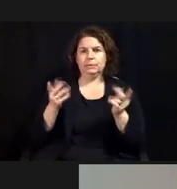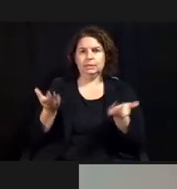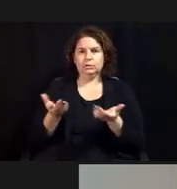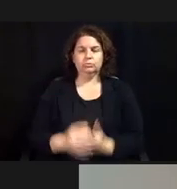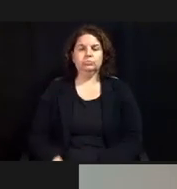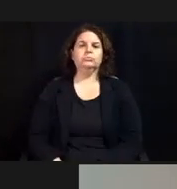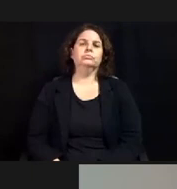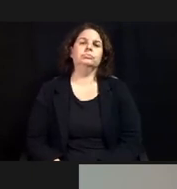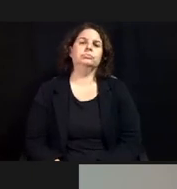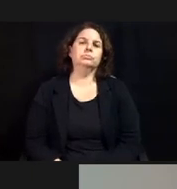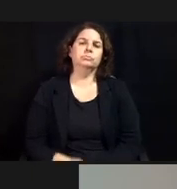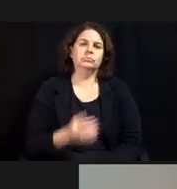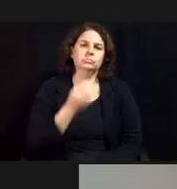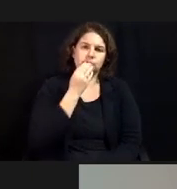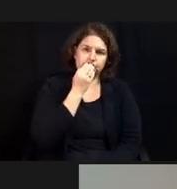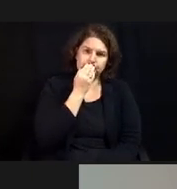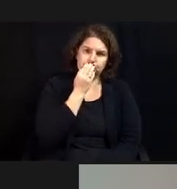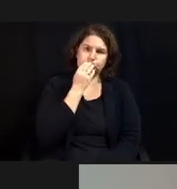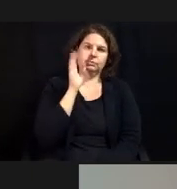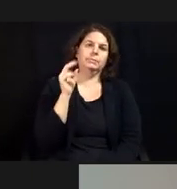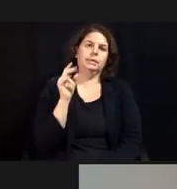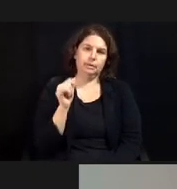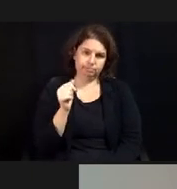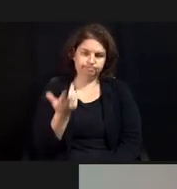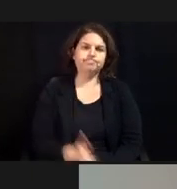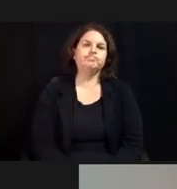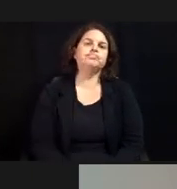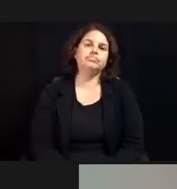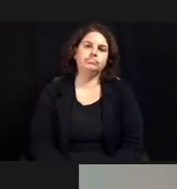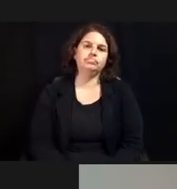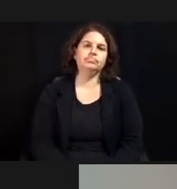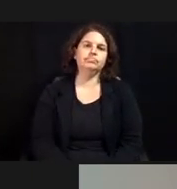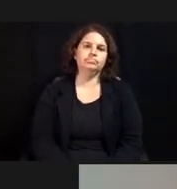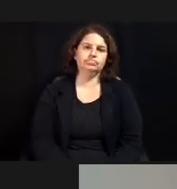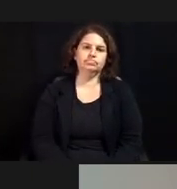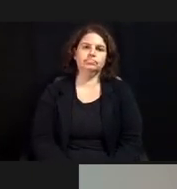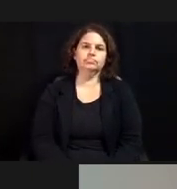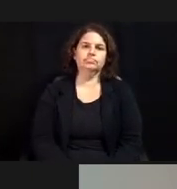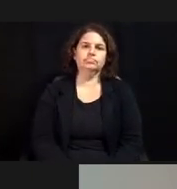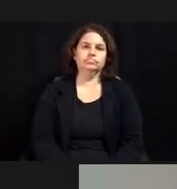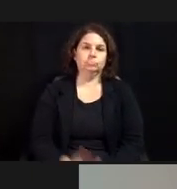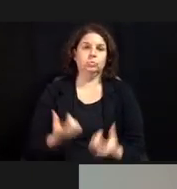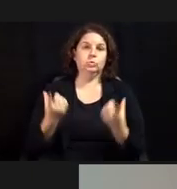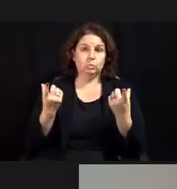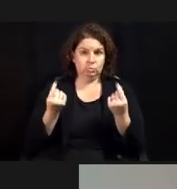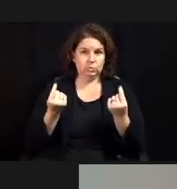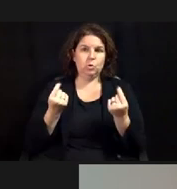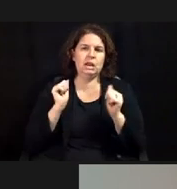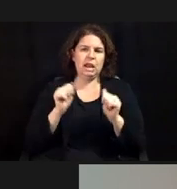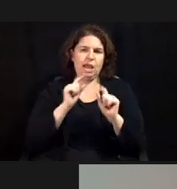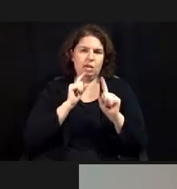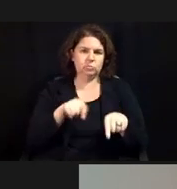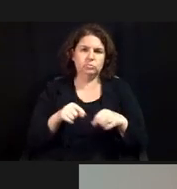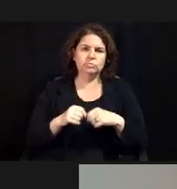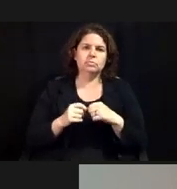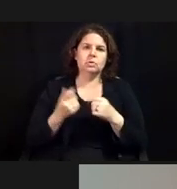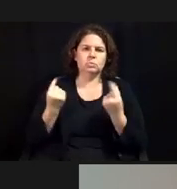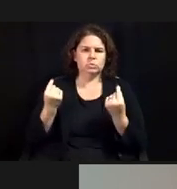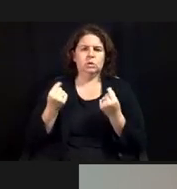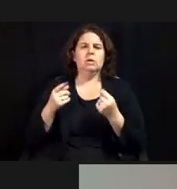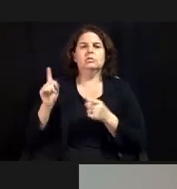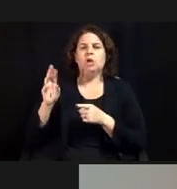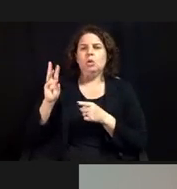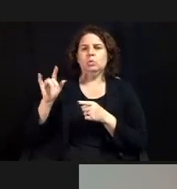I can definitely answer the piece around what we're doing, and I'll let Dr. Willis answer the first part.